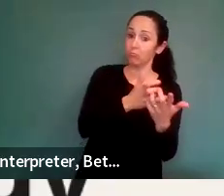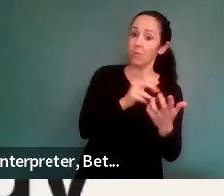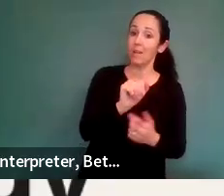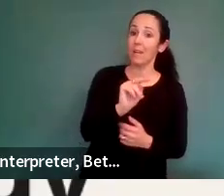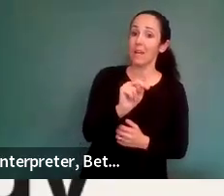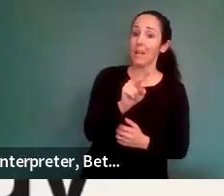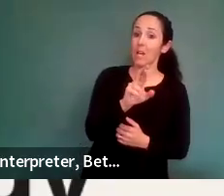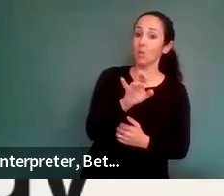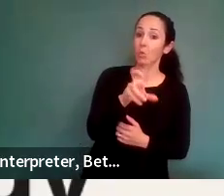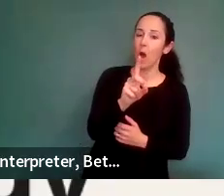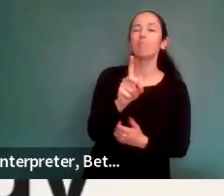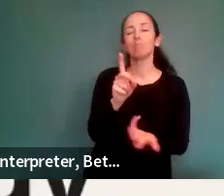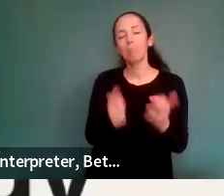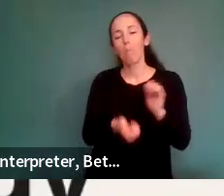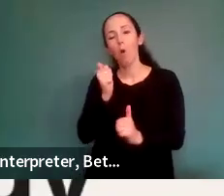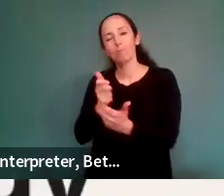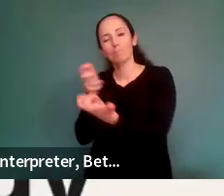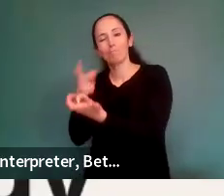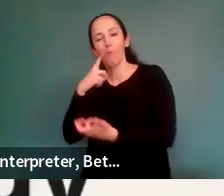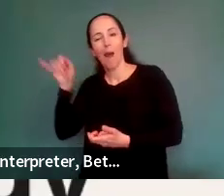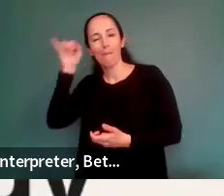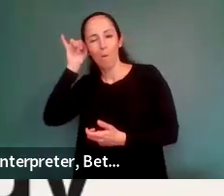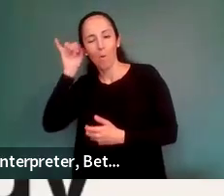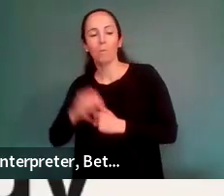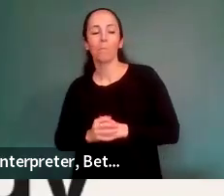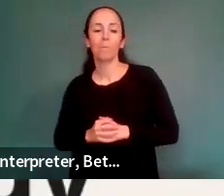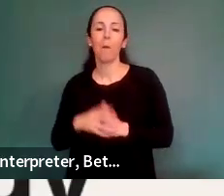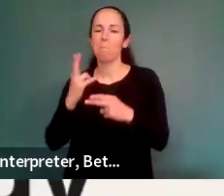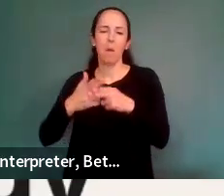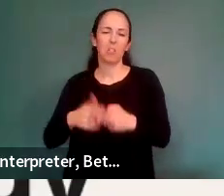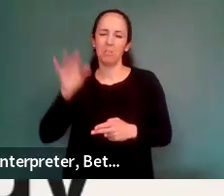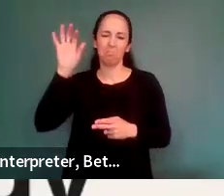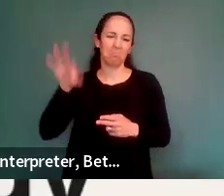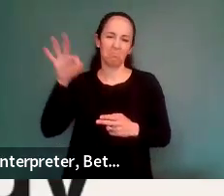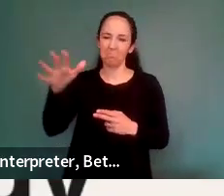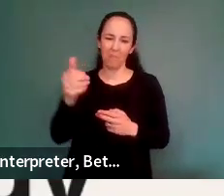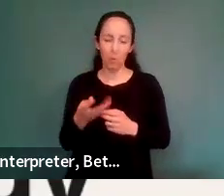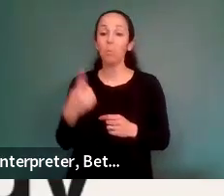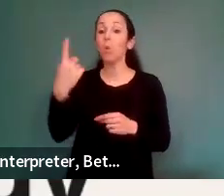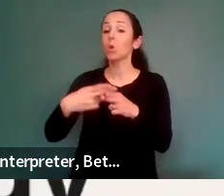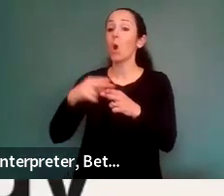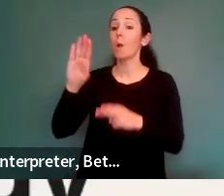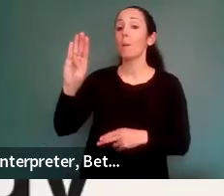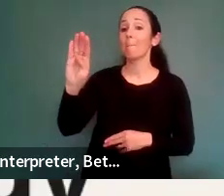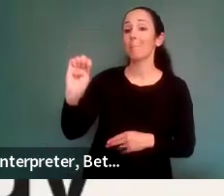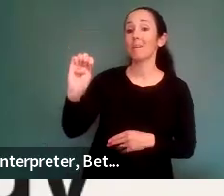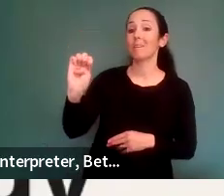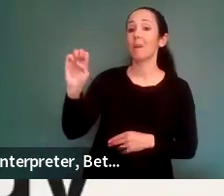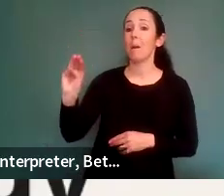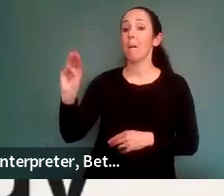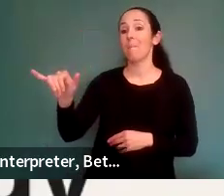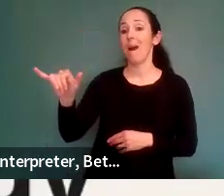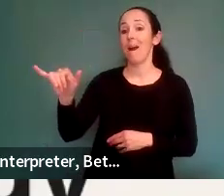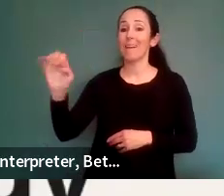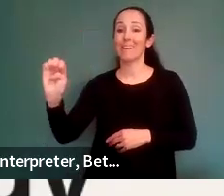mainly used on an iPhone. I'm just going to mention a few of them. One is Be My Eyes, where you have a